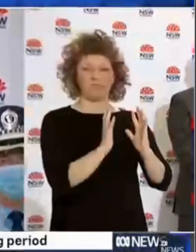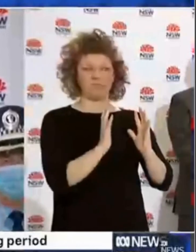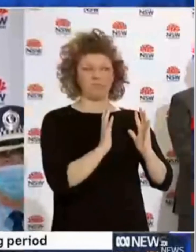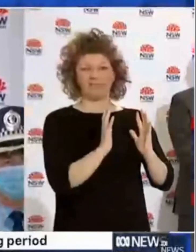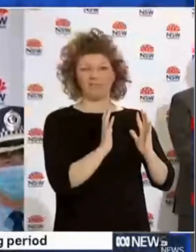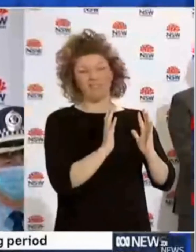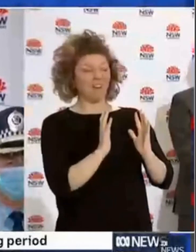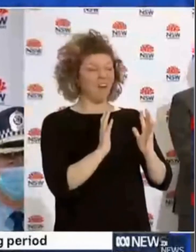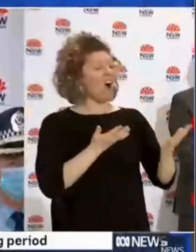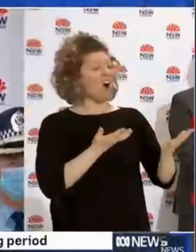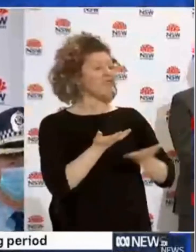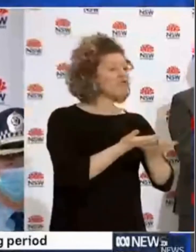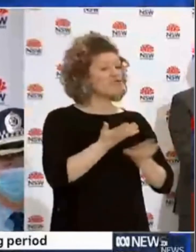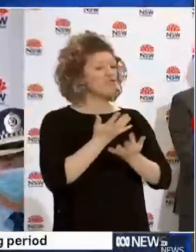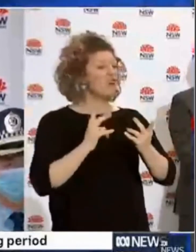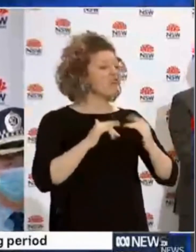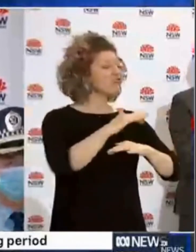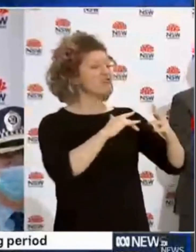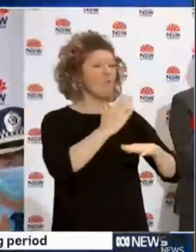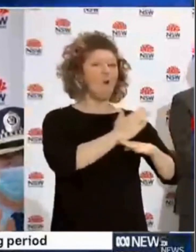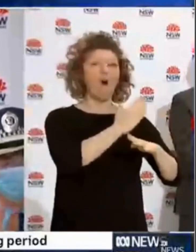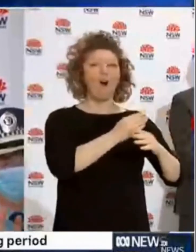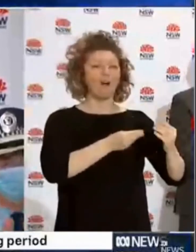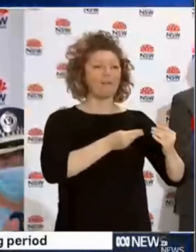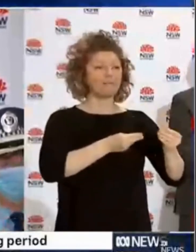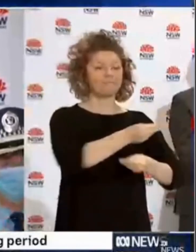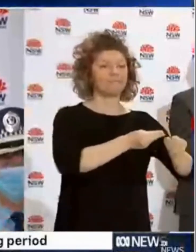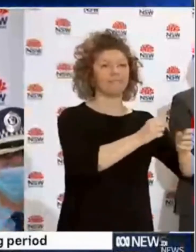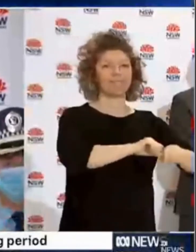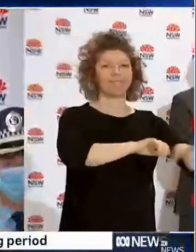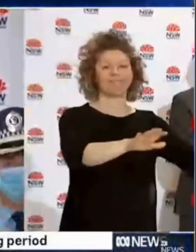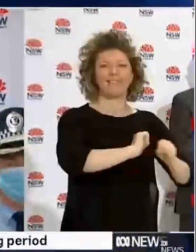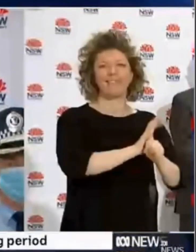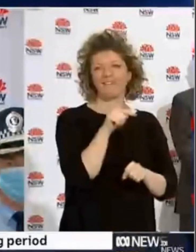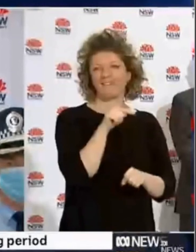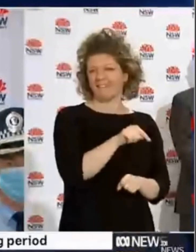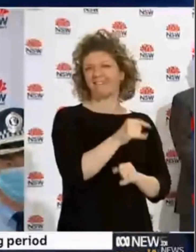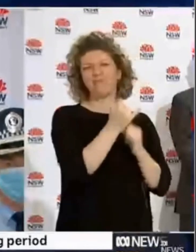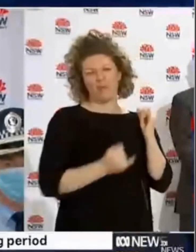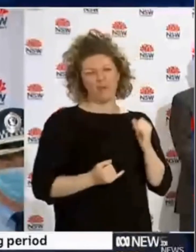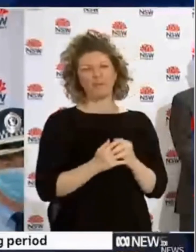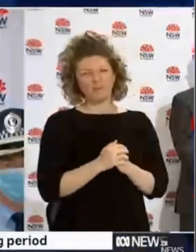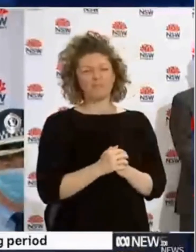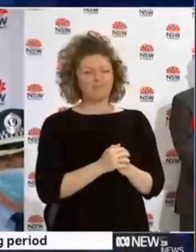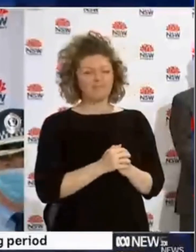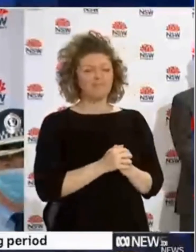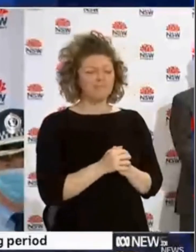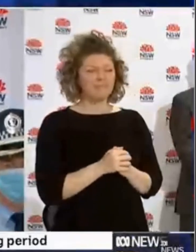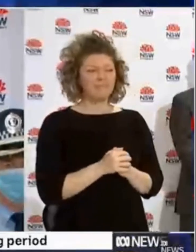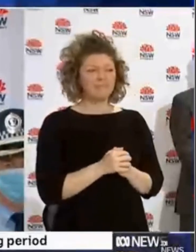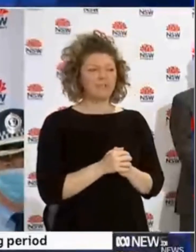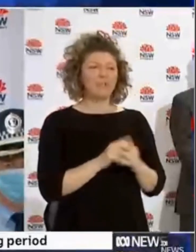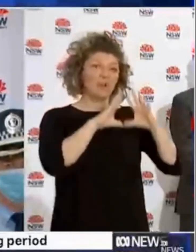interaction between themselves, and that's a place where you get, of course, the opportunity for transmission. And so